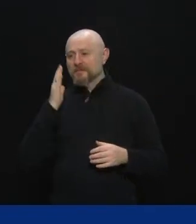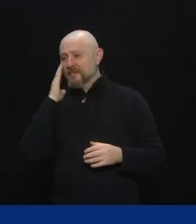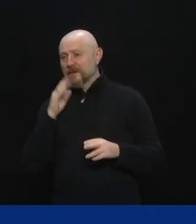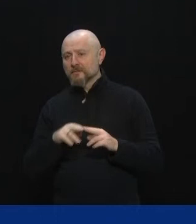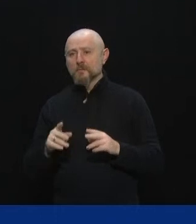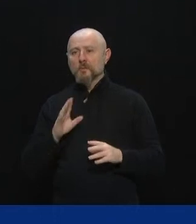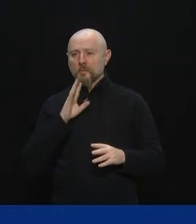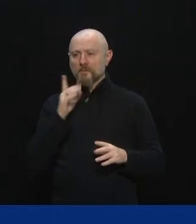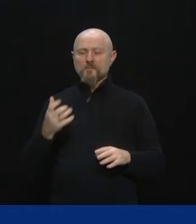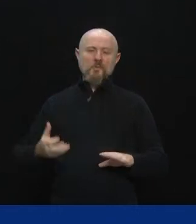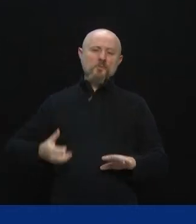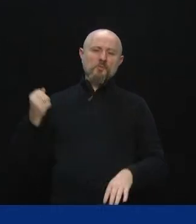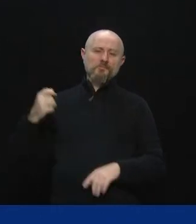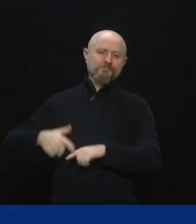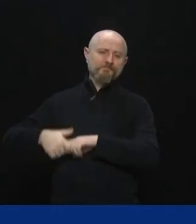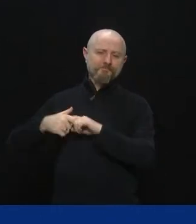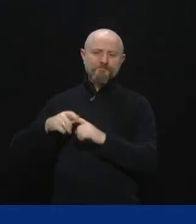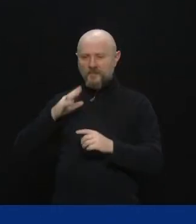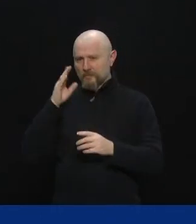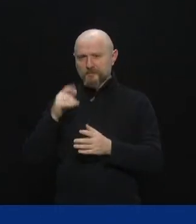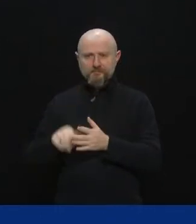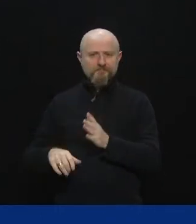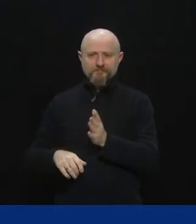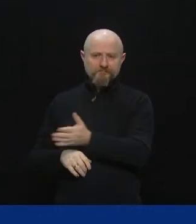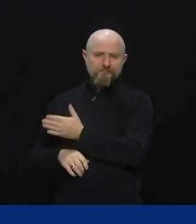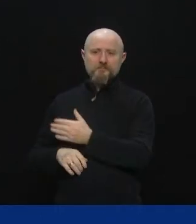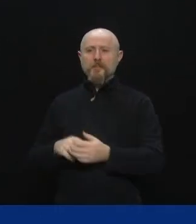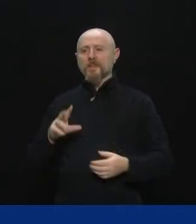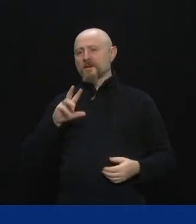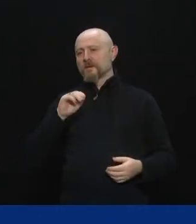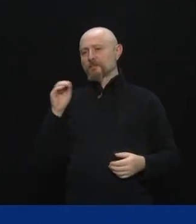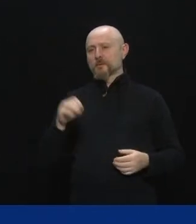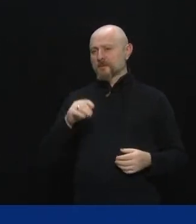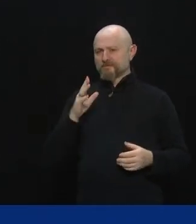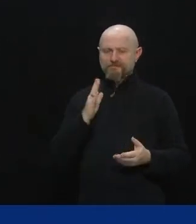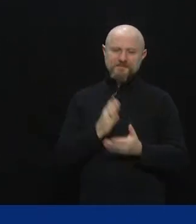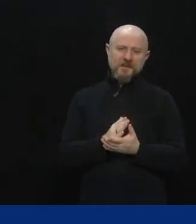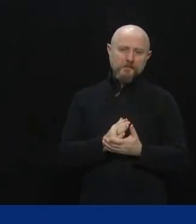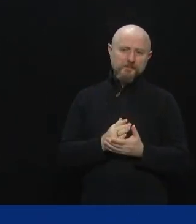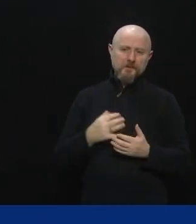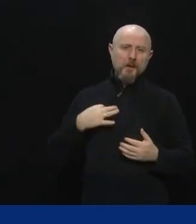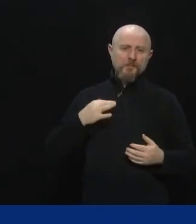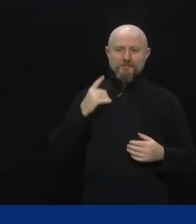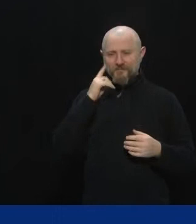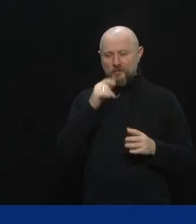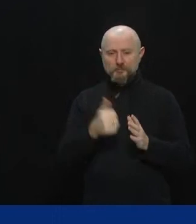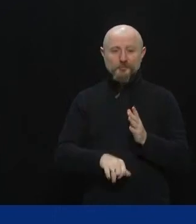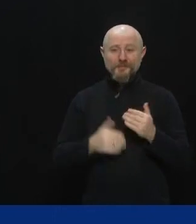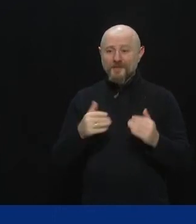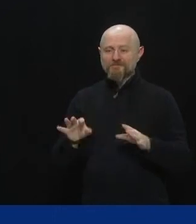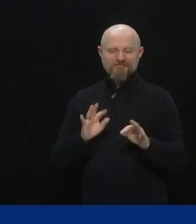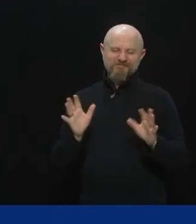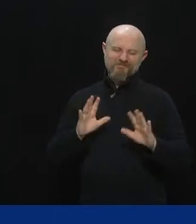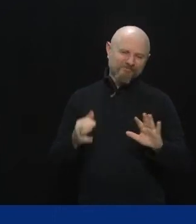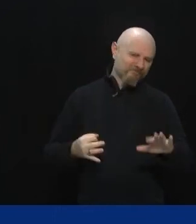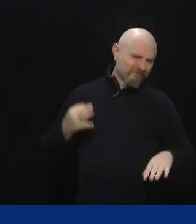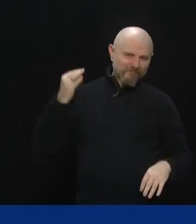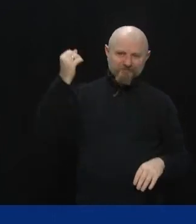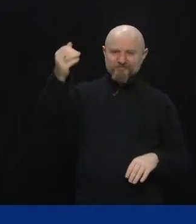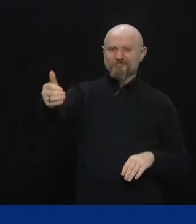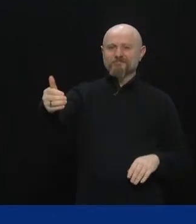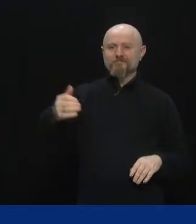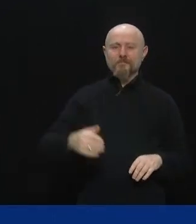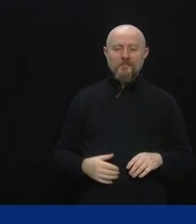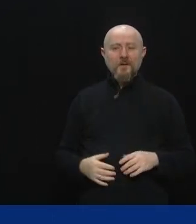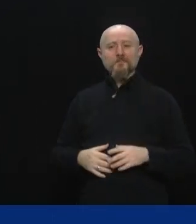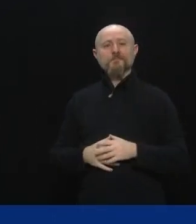some hospitals where they've suspended elective surgeries to increase capacity. We've discharged more